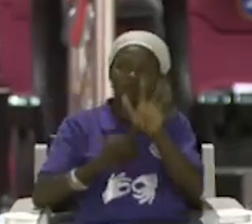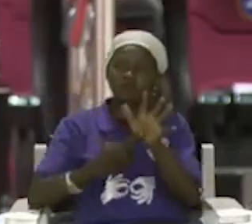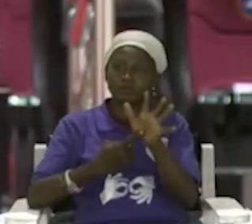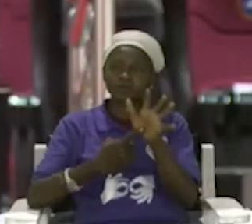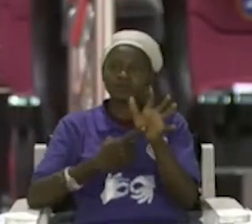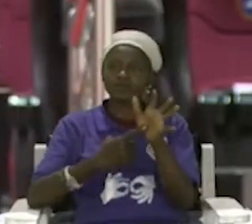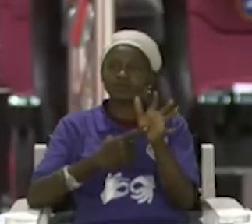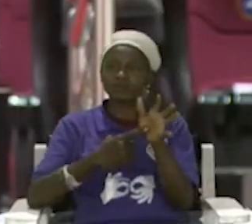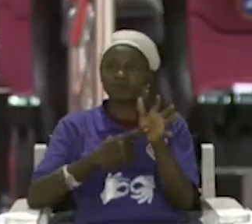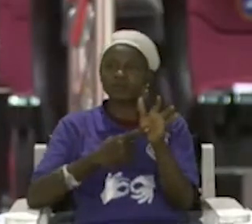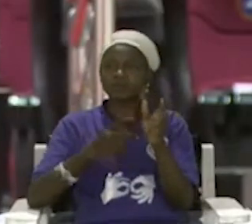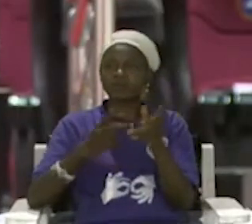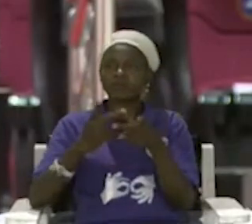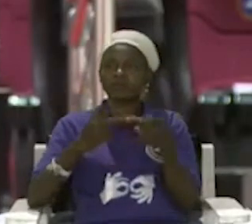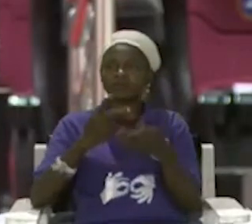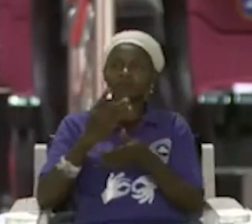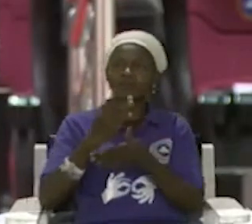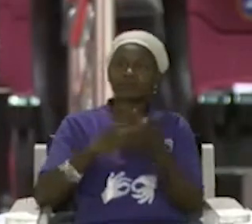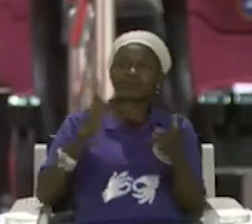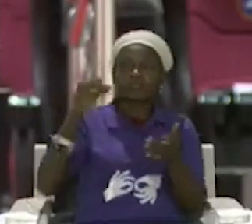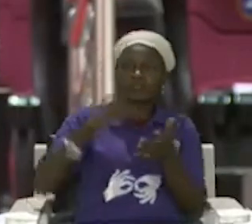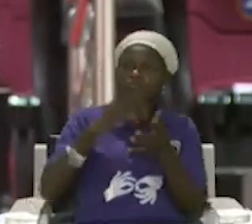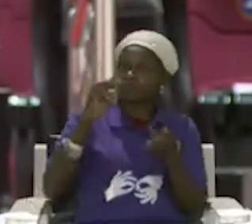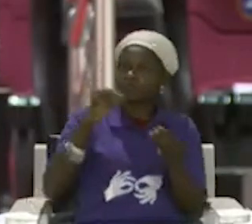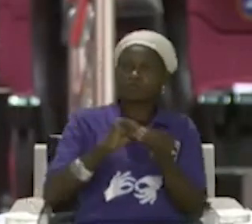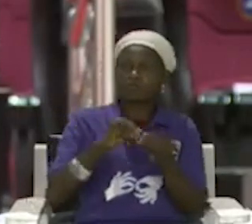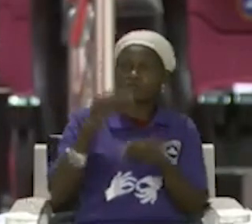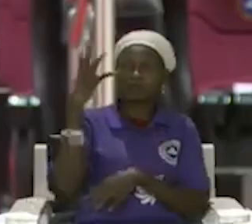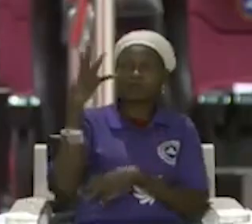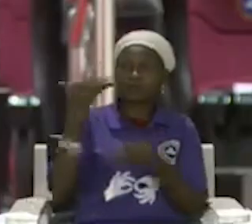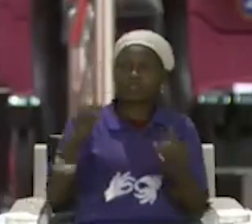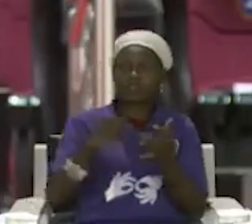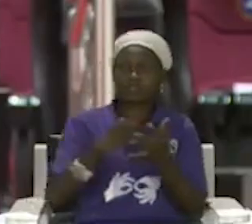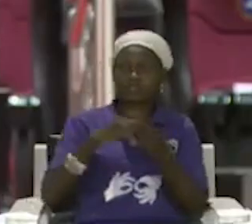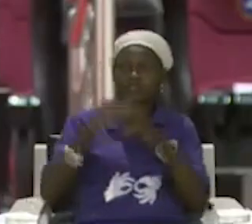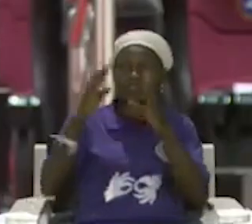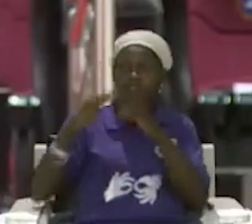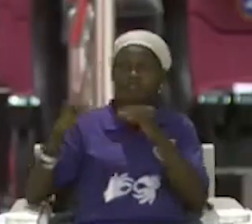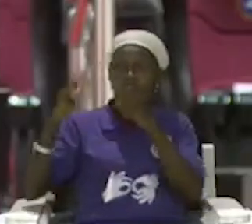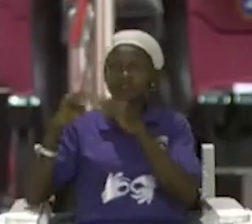someone. It's no longer bush now, it's in the town.